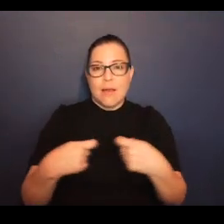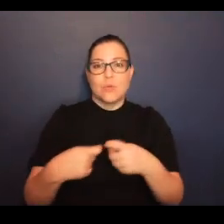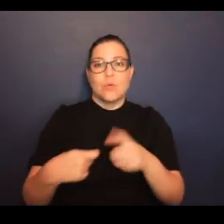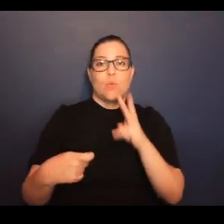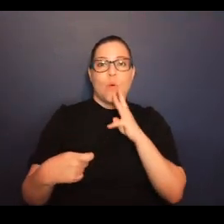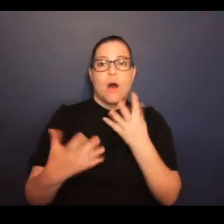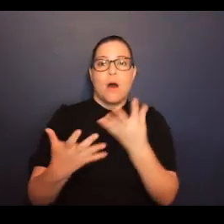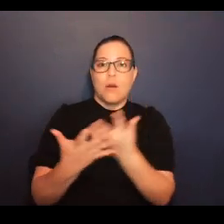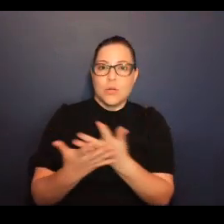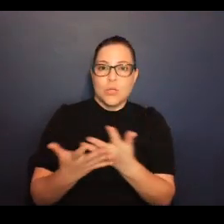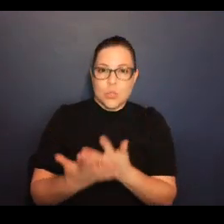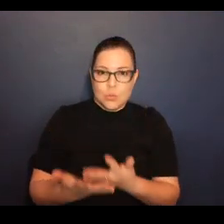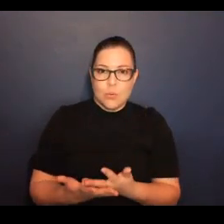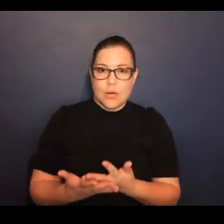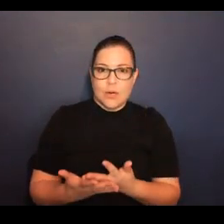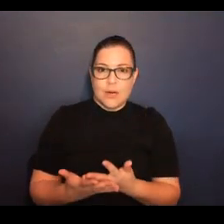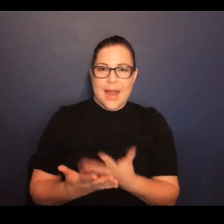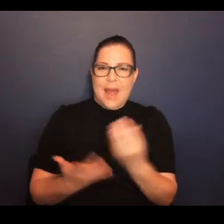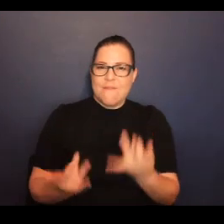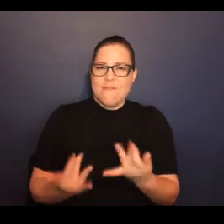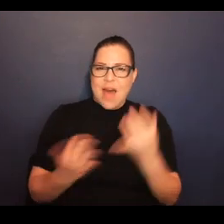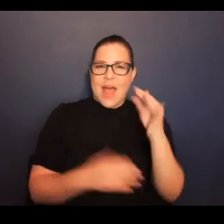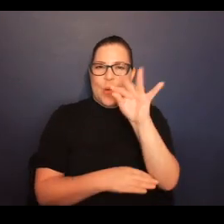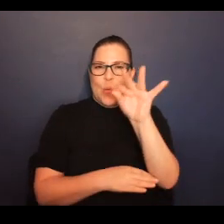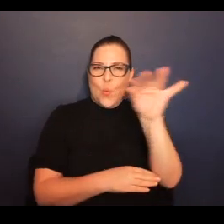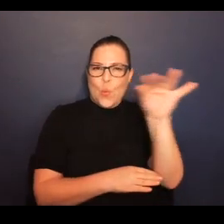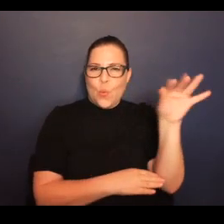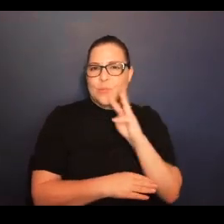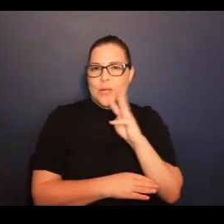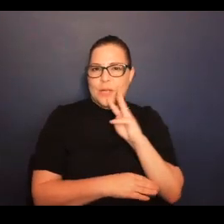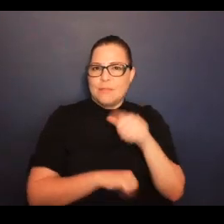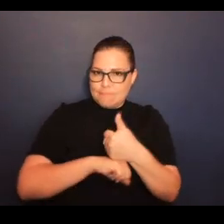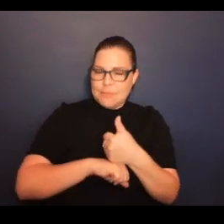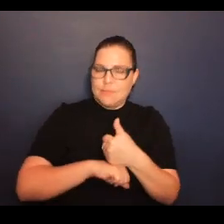building. Next picture.